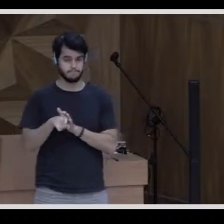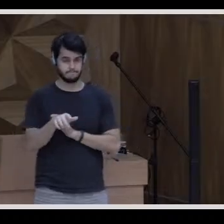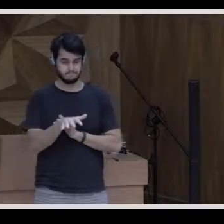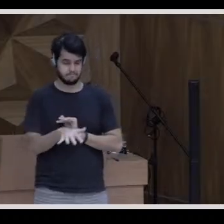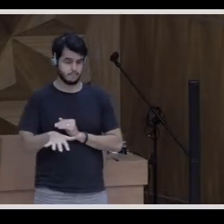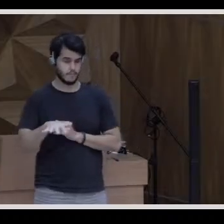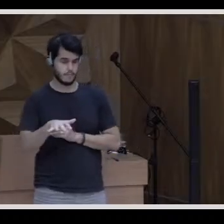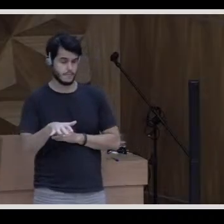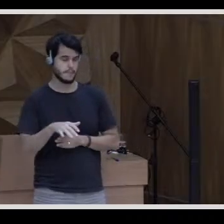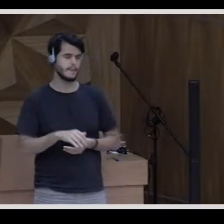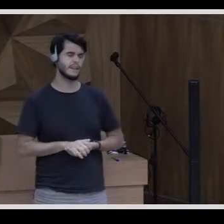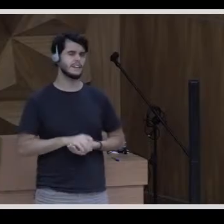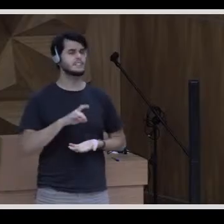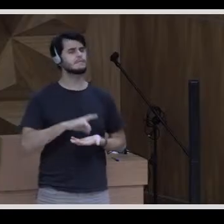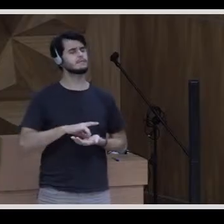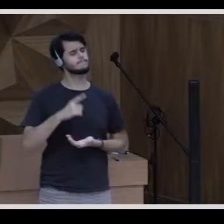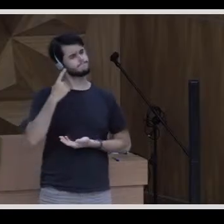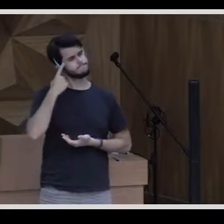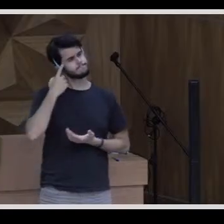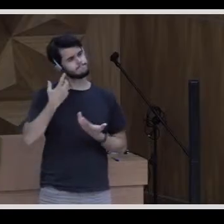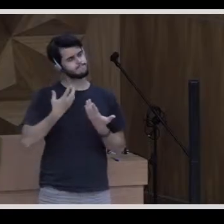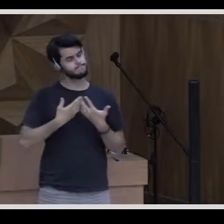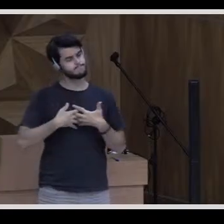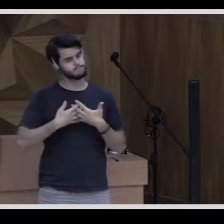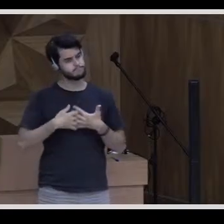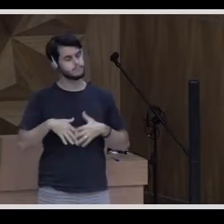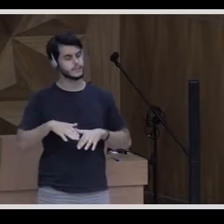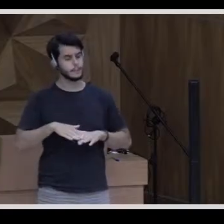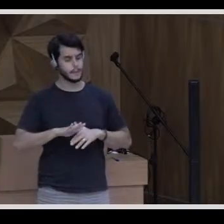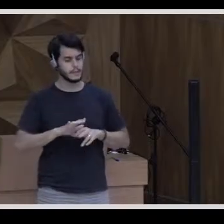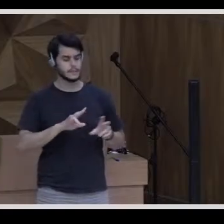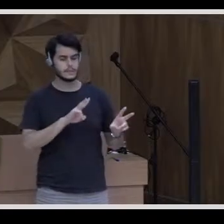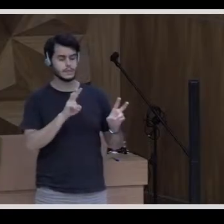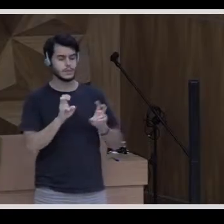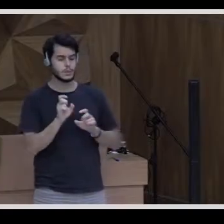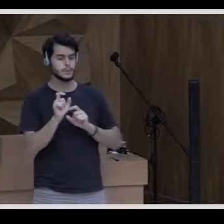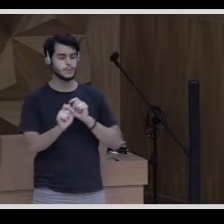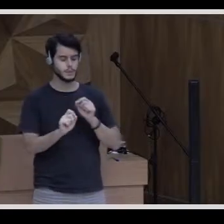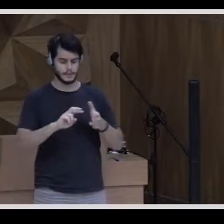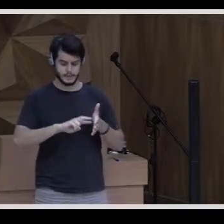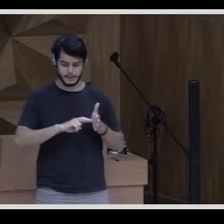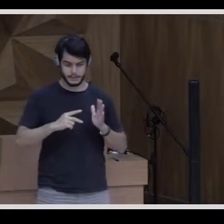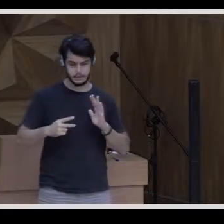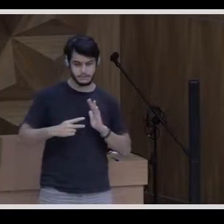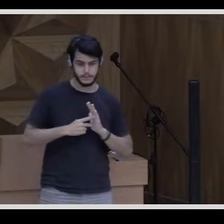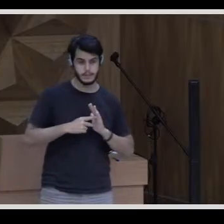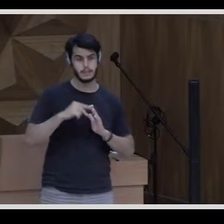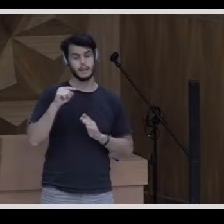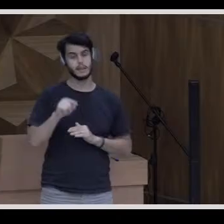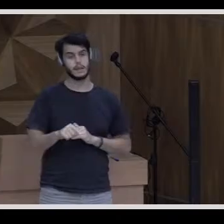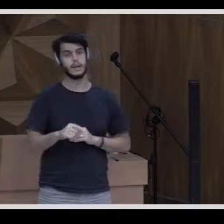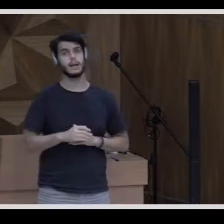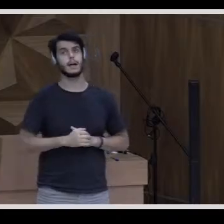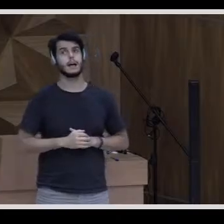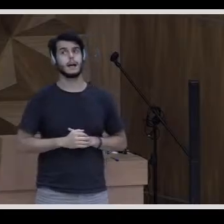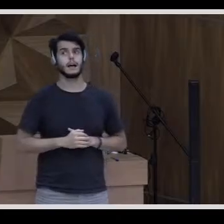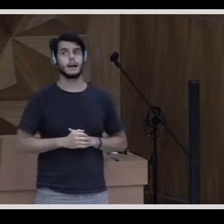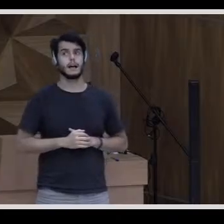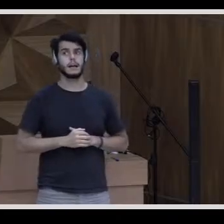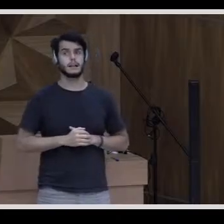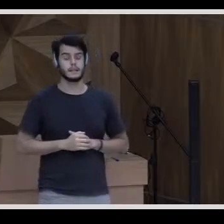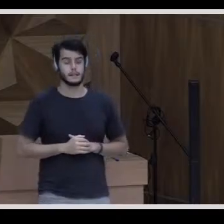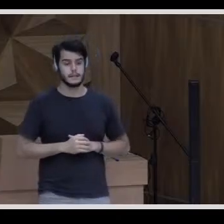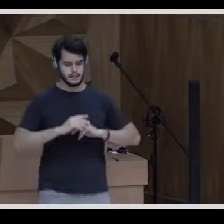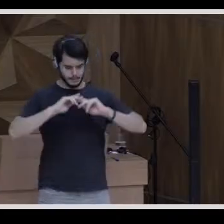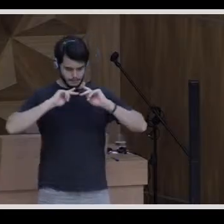about what it means to keep humans in the loop. Where in the loop should the humans be, and where actually is the place of